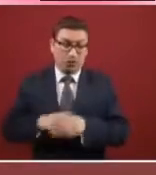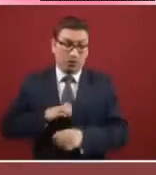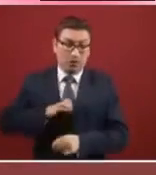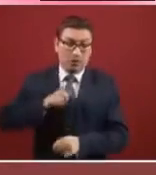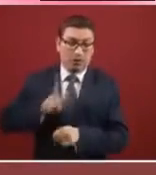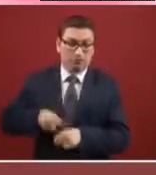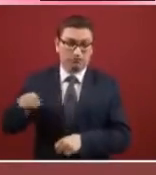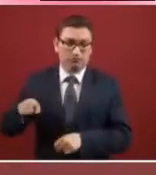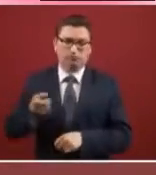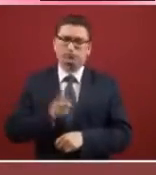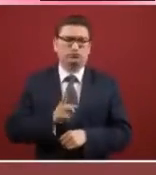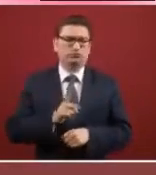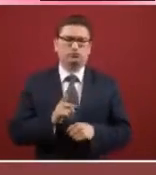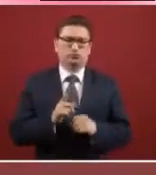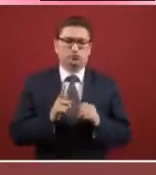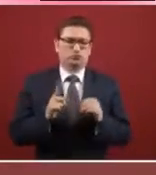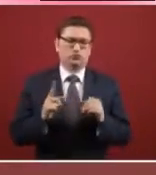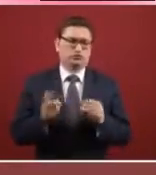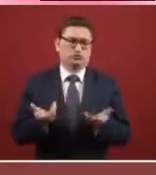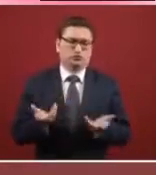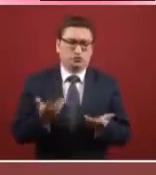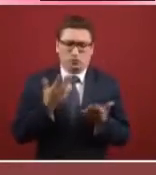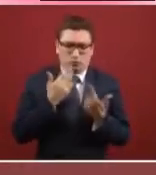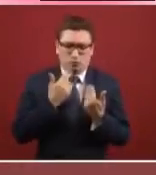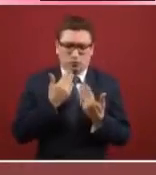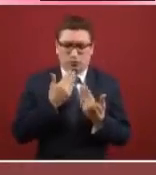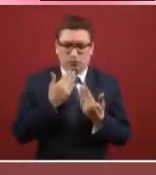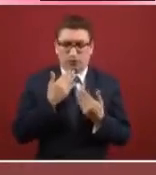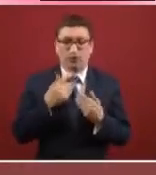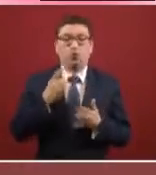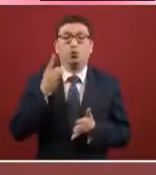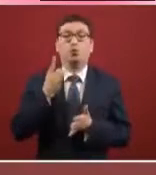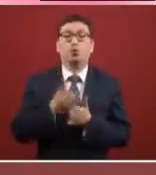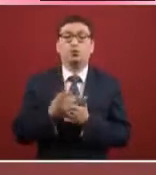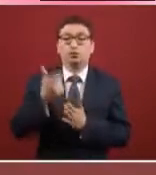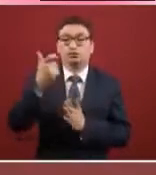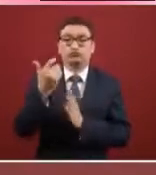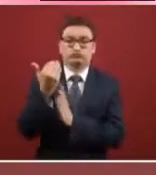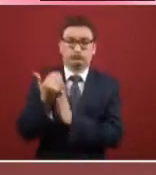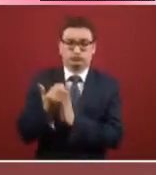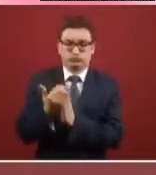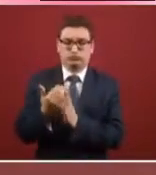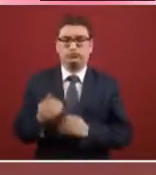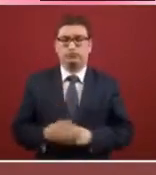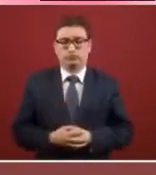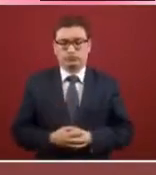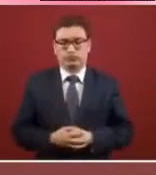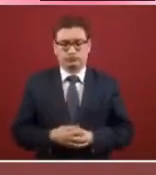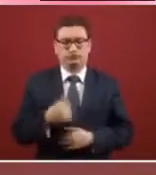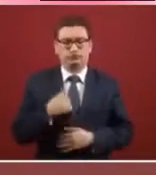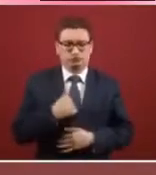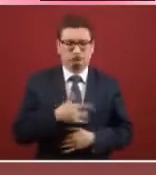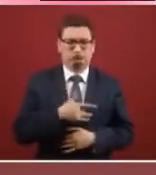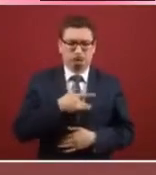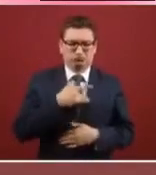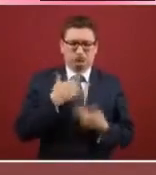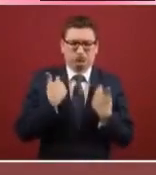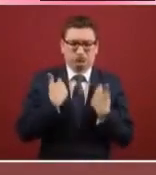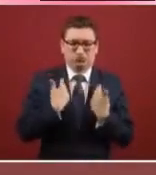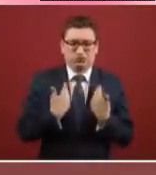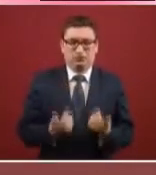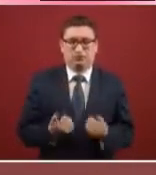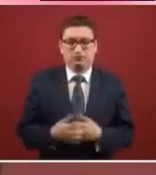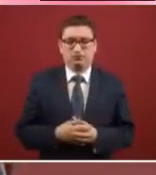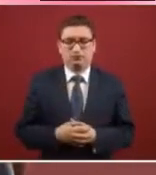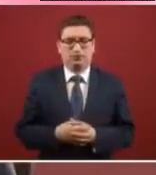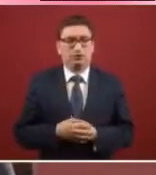low tariff. Es una tarifa baja. It's a low tariff. Yo estoy consciente de que I am conscious esto